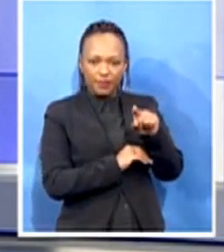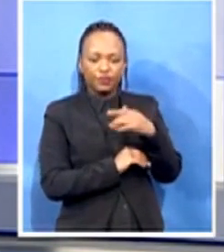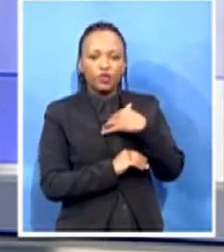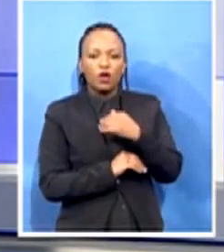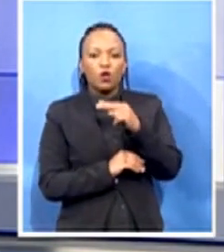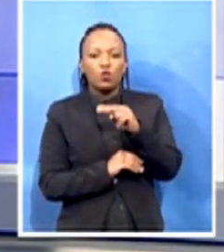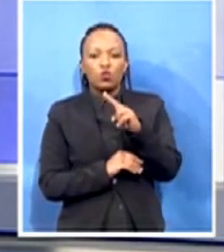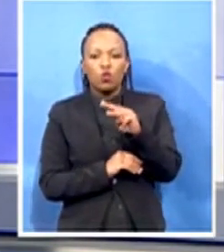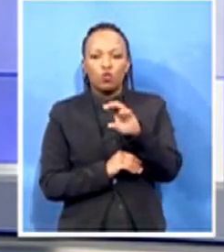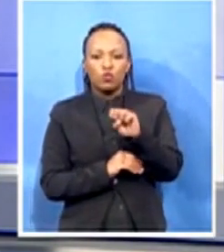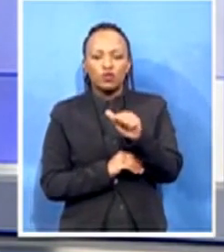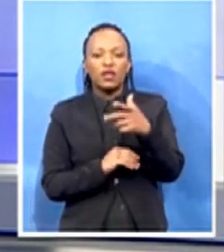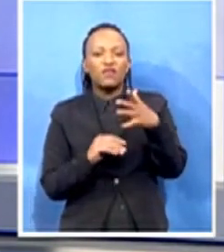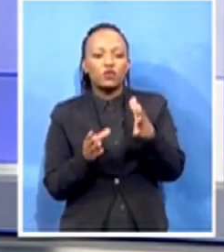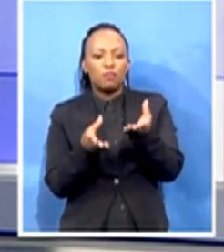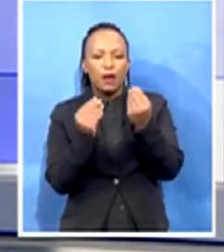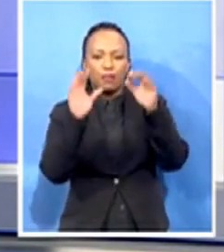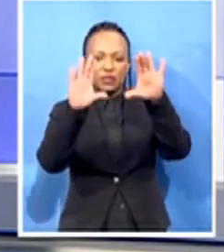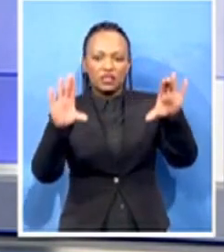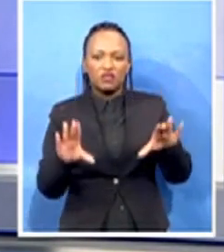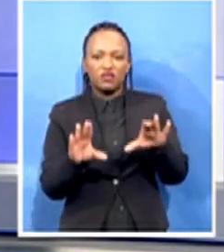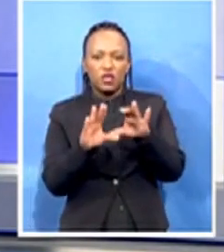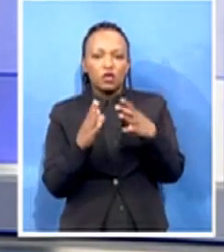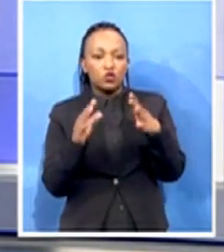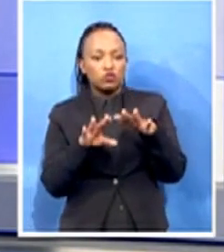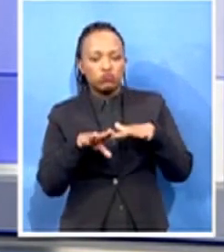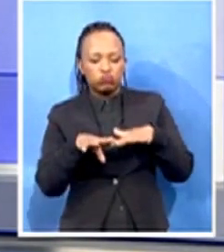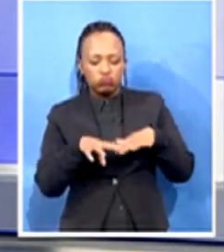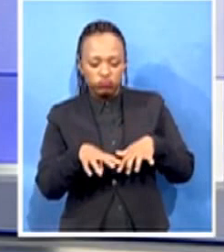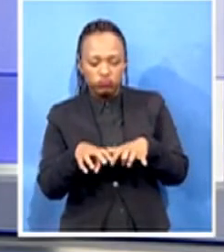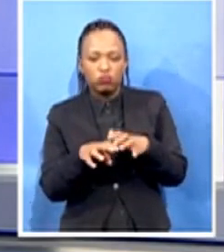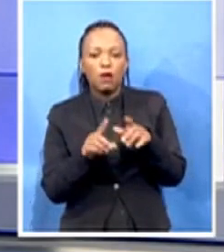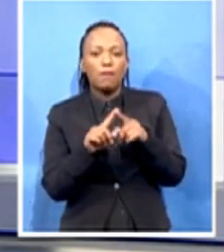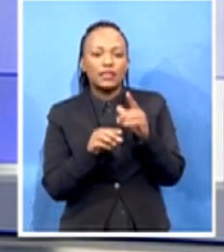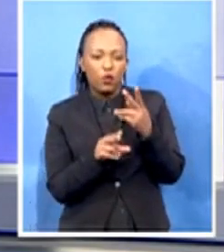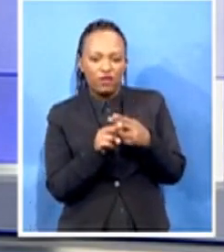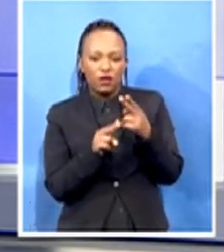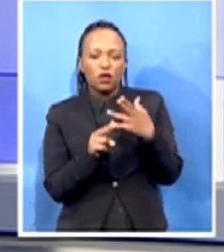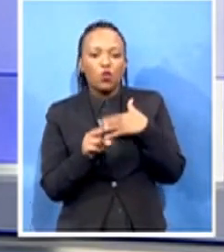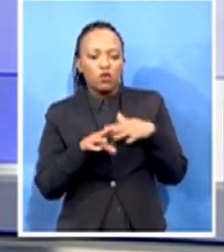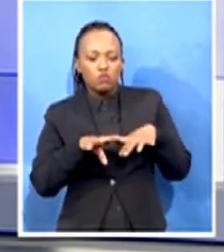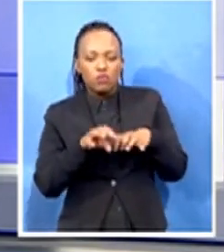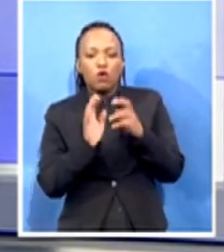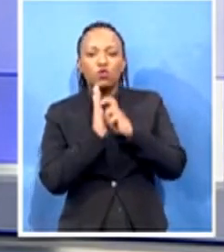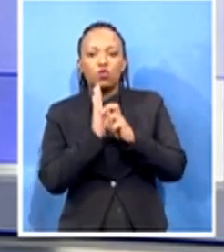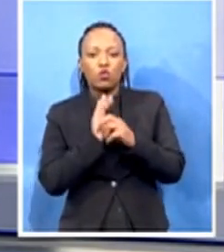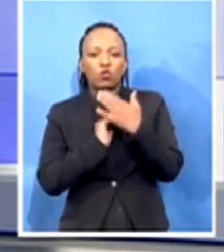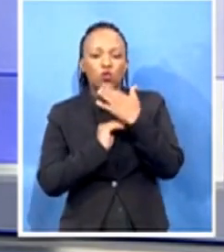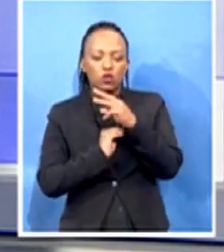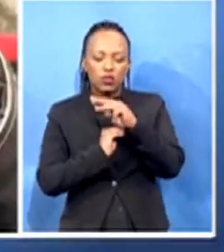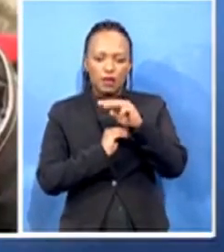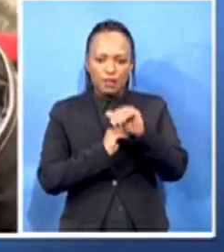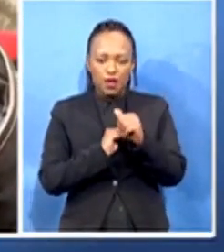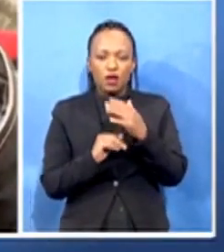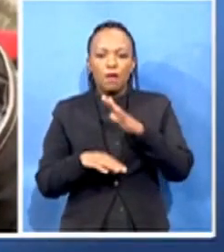to stage a strike. It says it's finalising picketing rules with the CCMA. For more, we're now joined via Skype by NUM Deputy